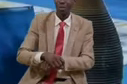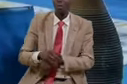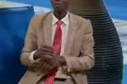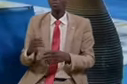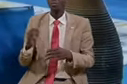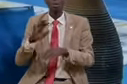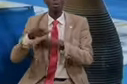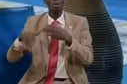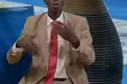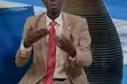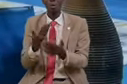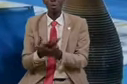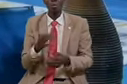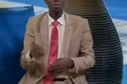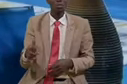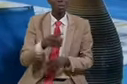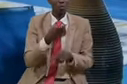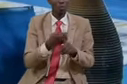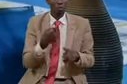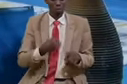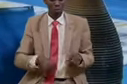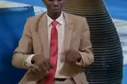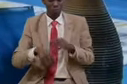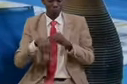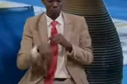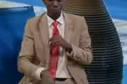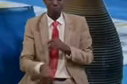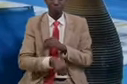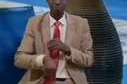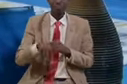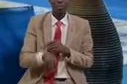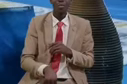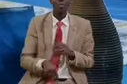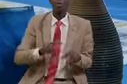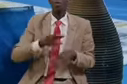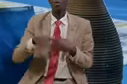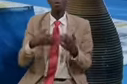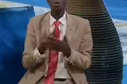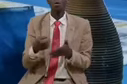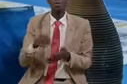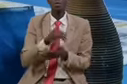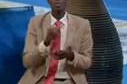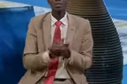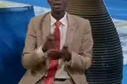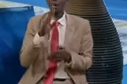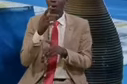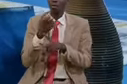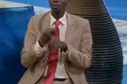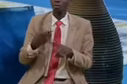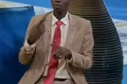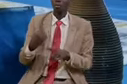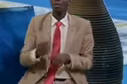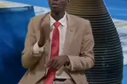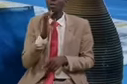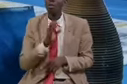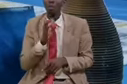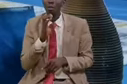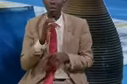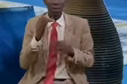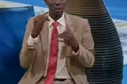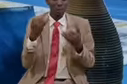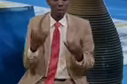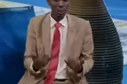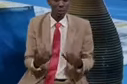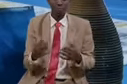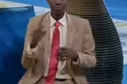Them from the pit. And them from the pit of occultism. Now I